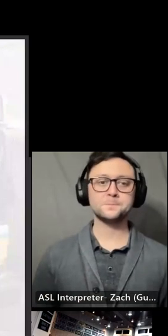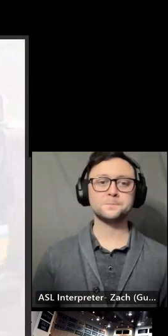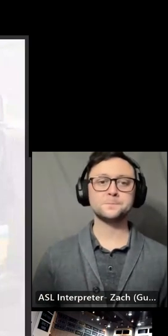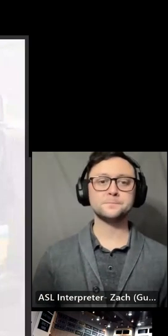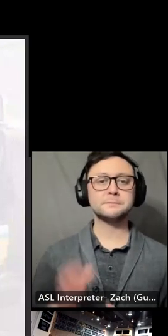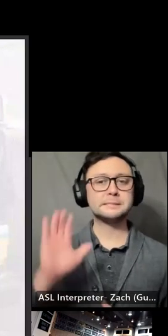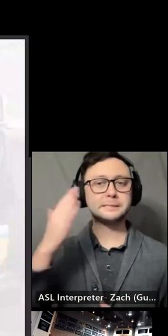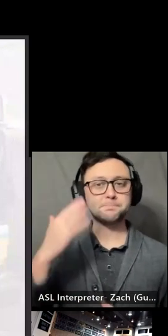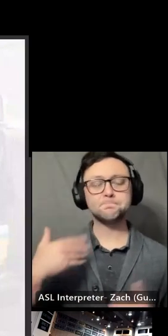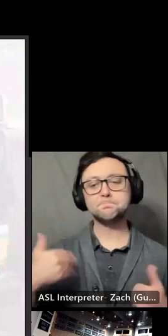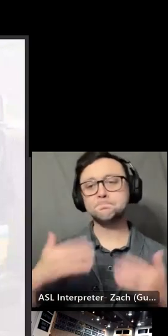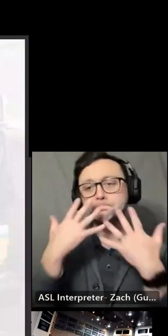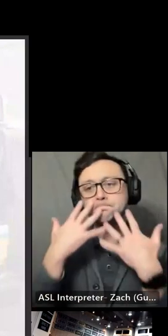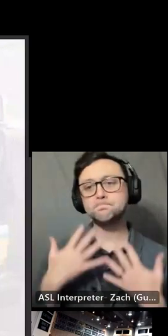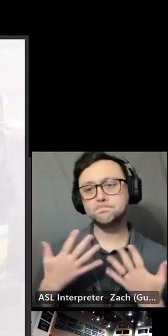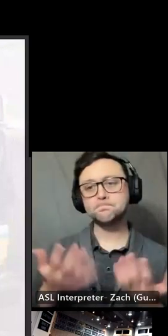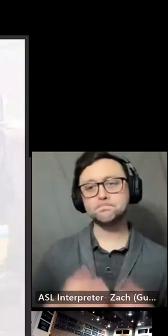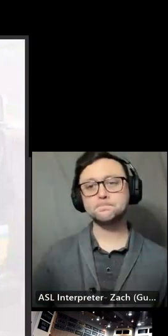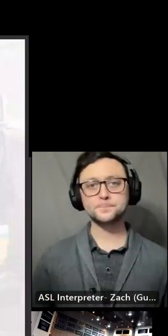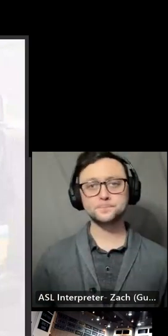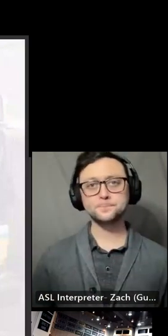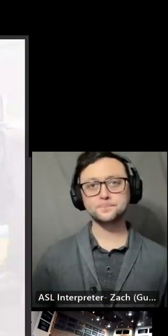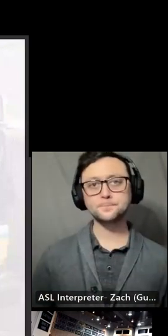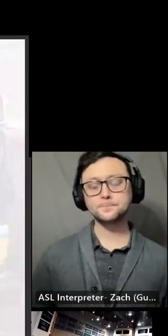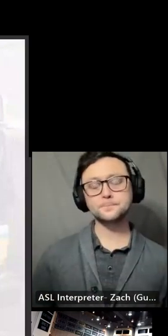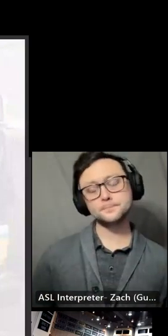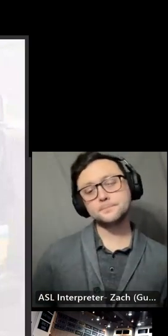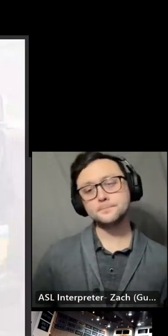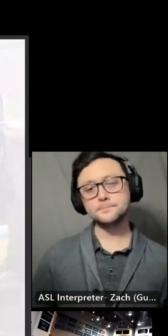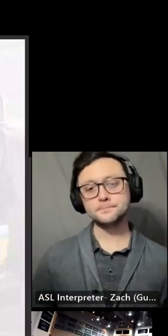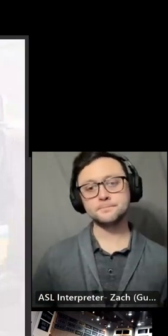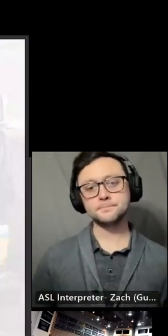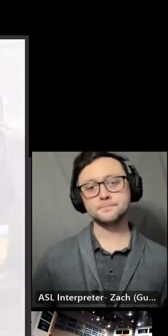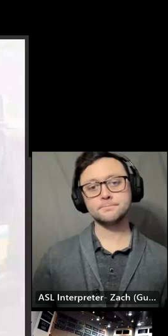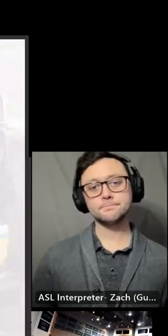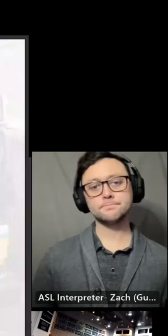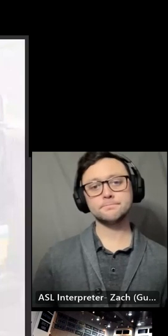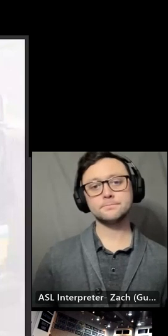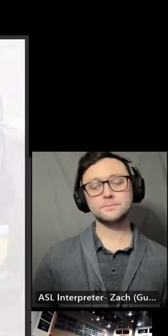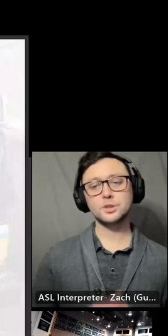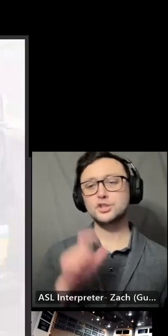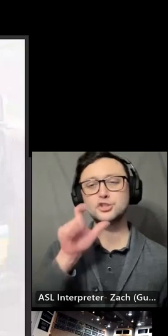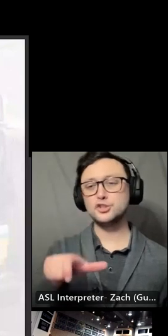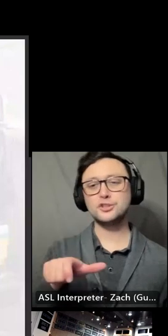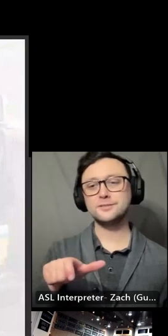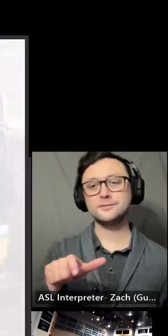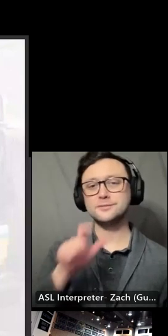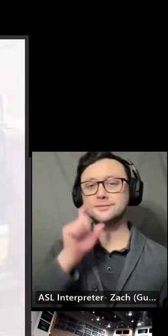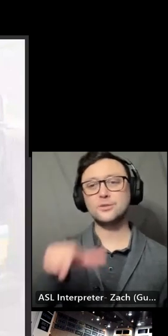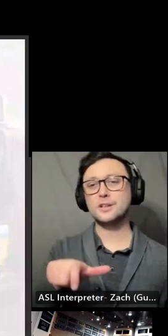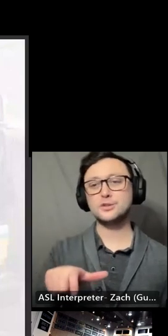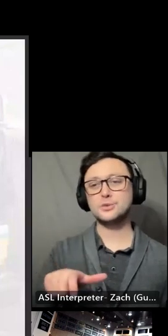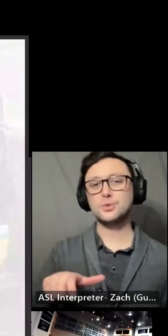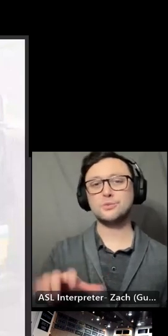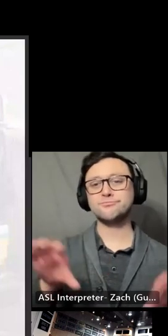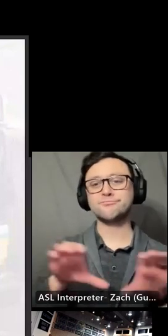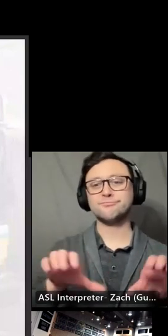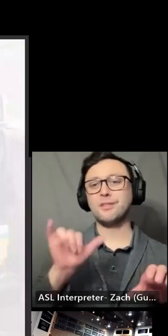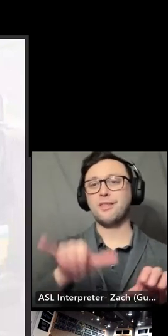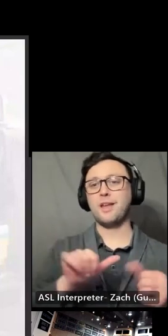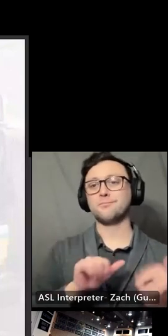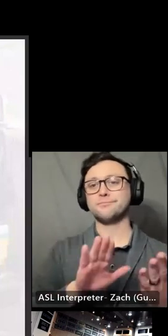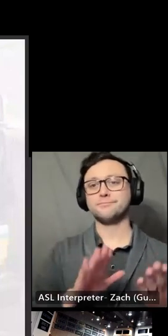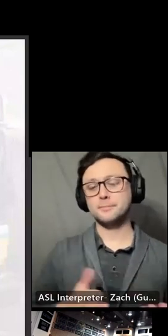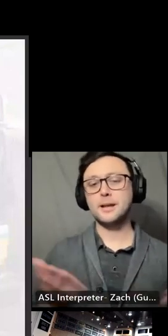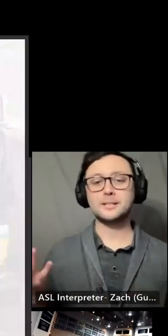really unfortunate and, you know, shouldn't be this way. We shouldn't be needing to do this, but here we are and we hope the city